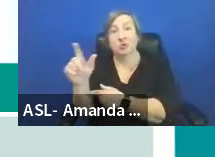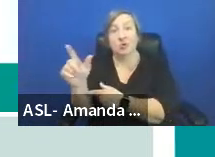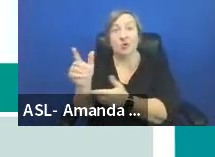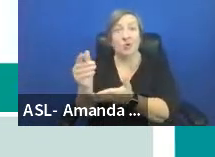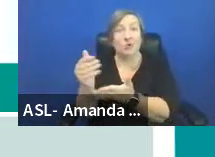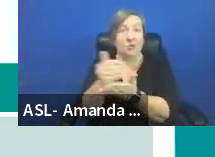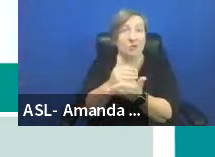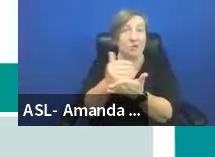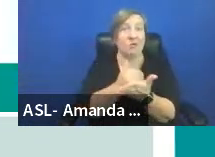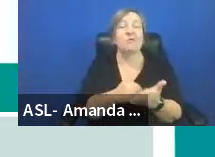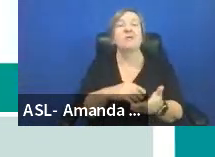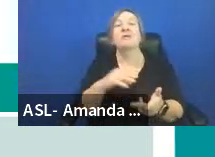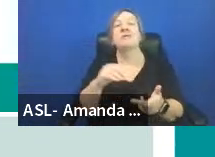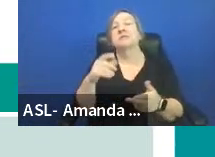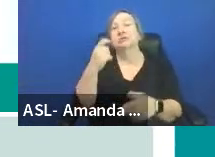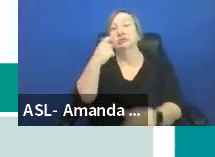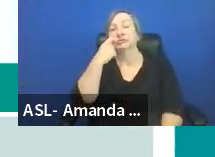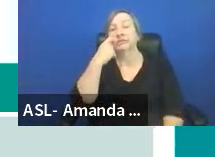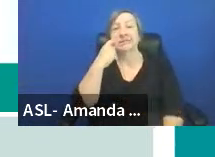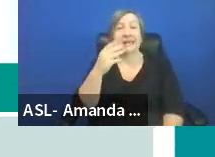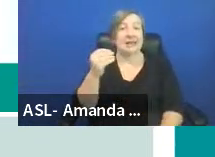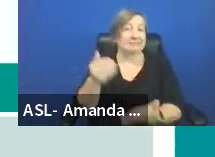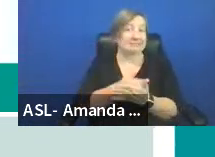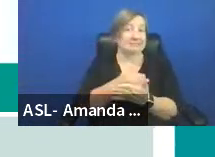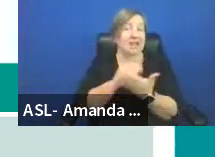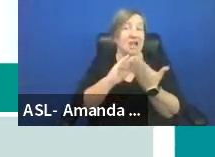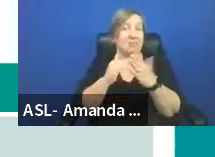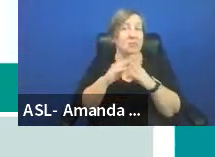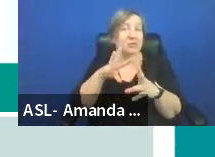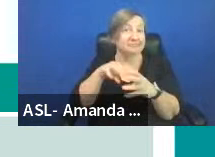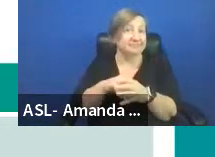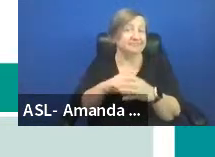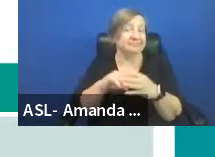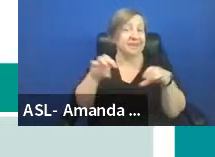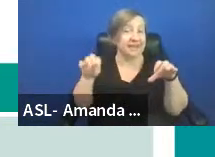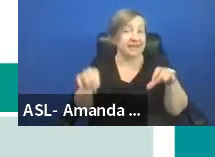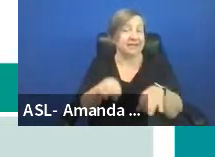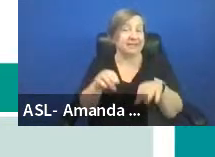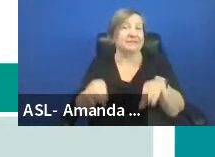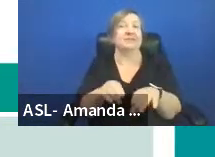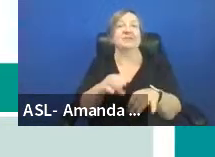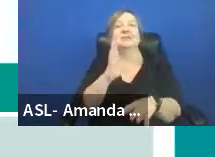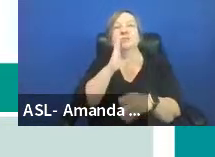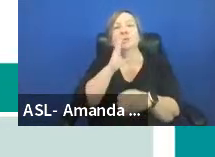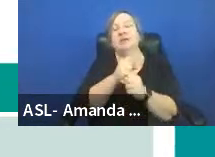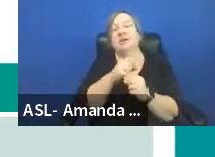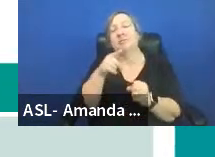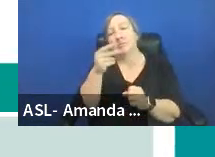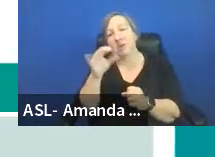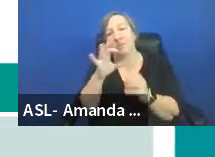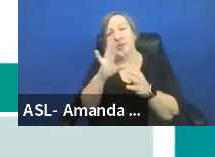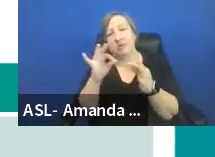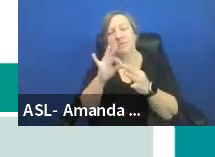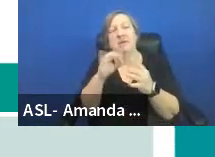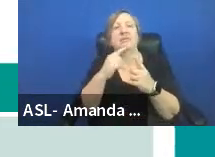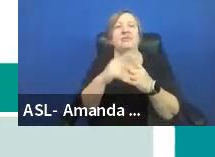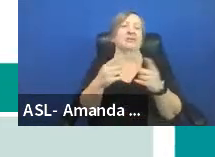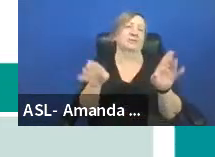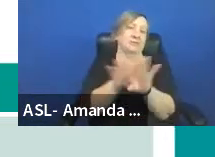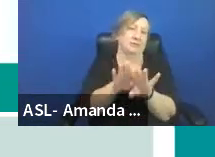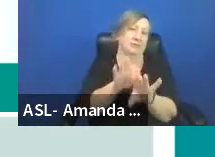an update on recent and upcoming community engagement activities. We'll receive public comment, and then we will